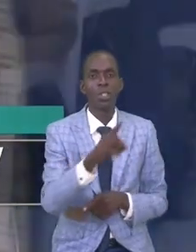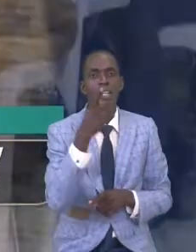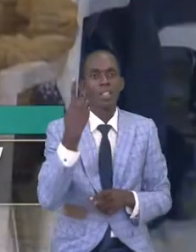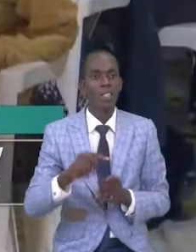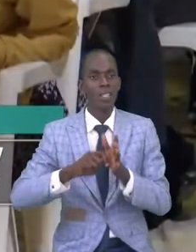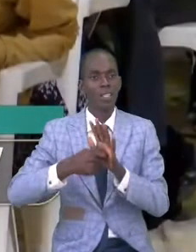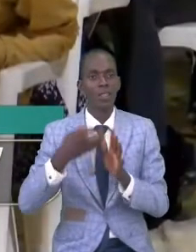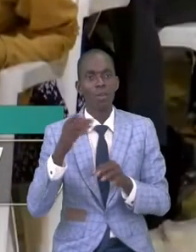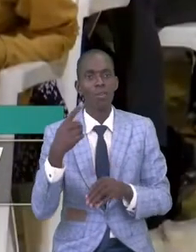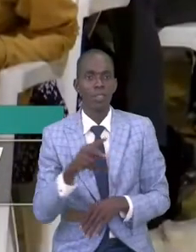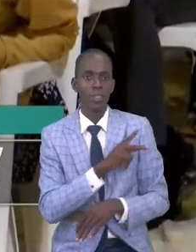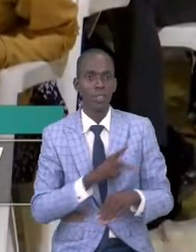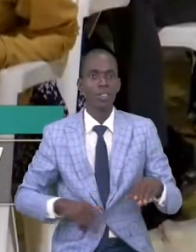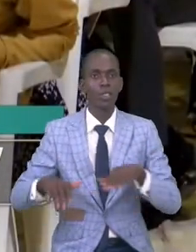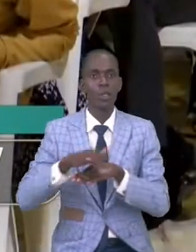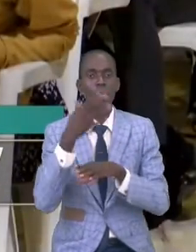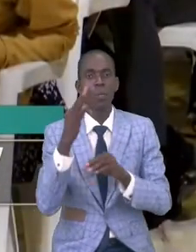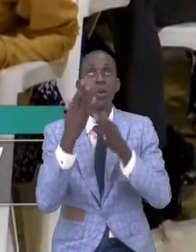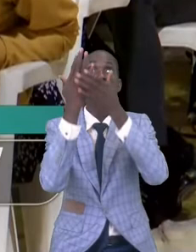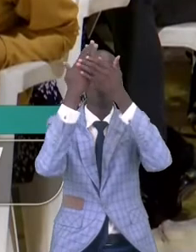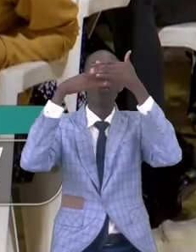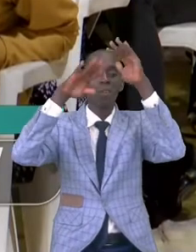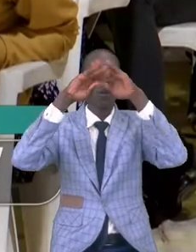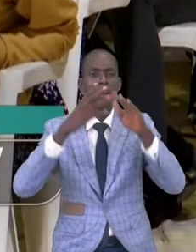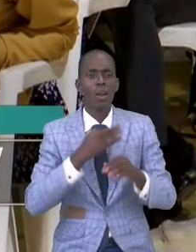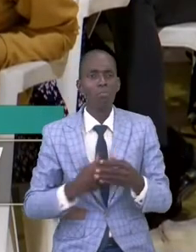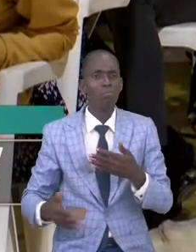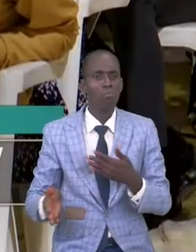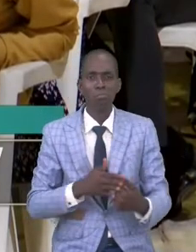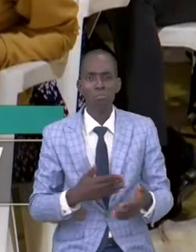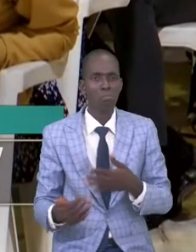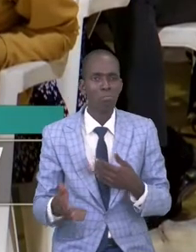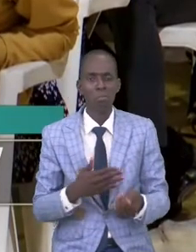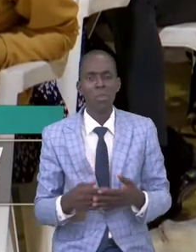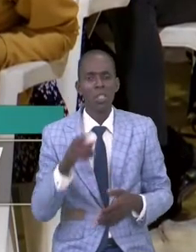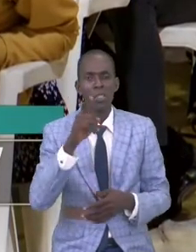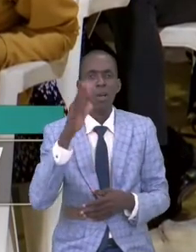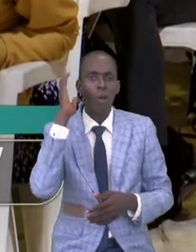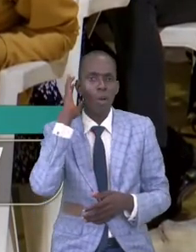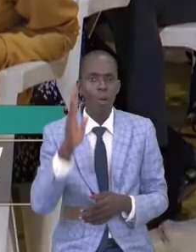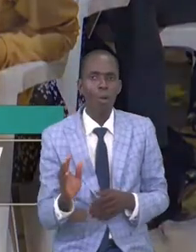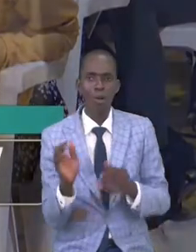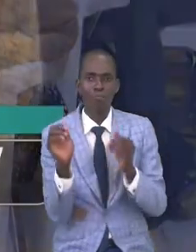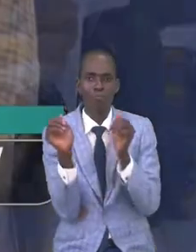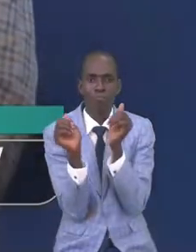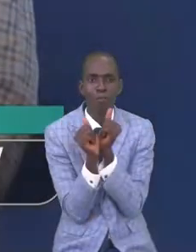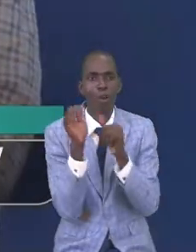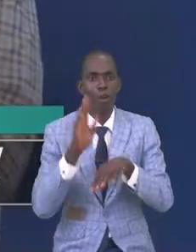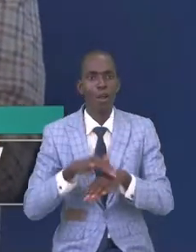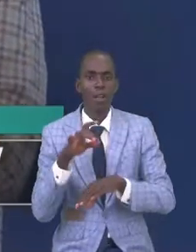keys of the kingdom of heaven, and whatsoever thou shalt bind on